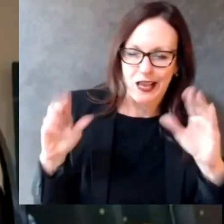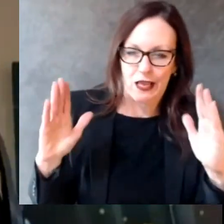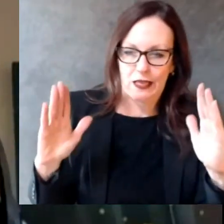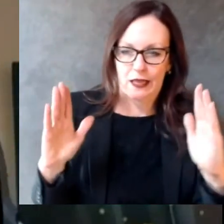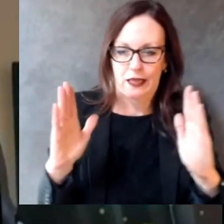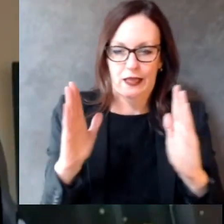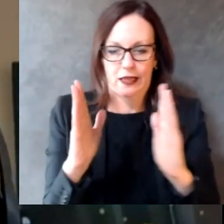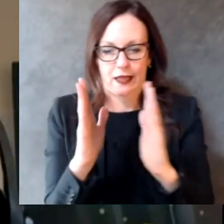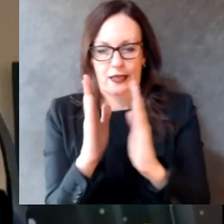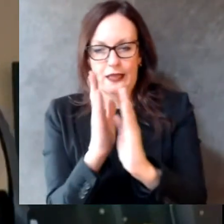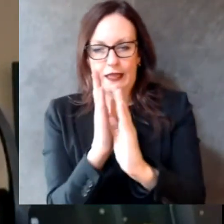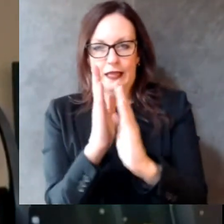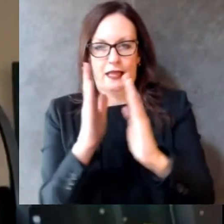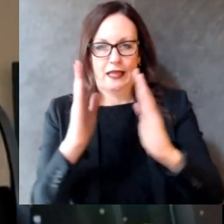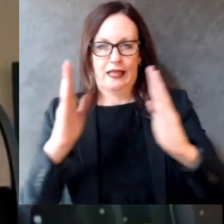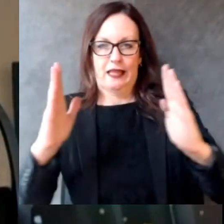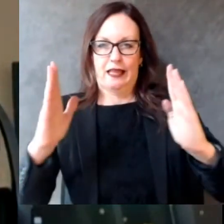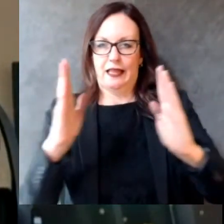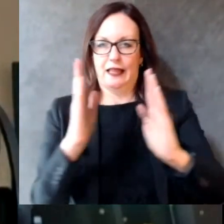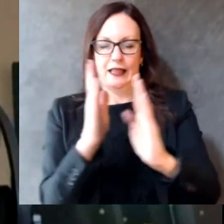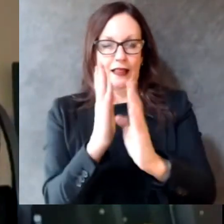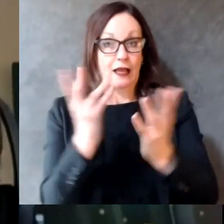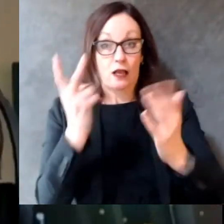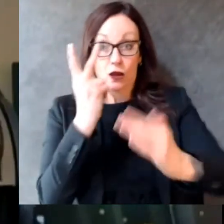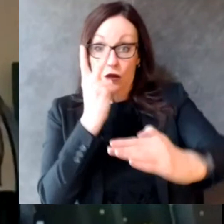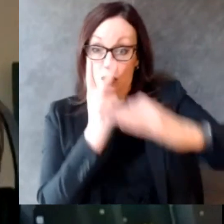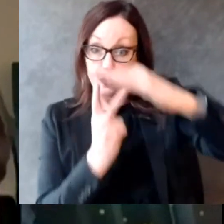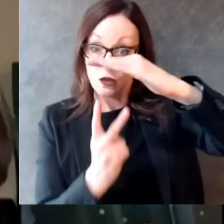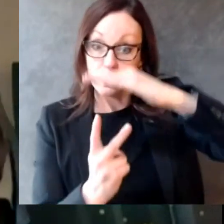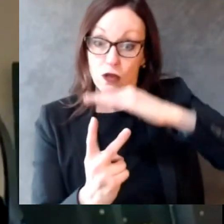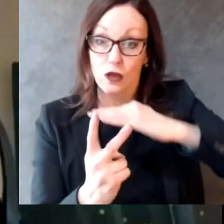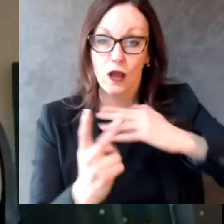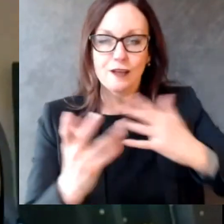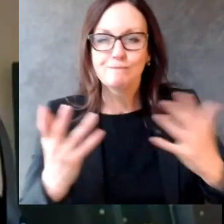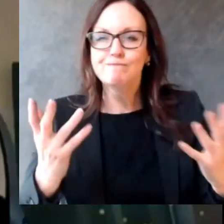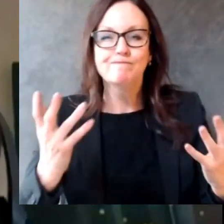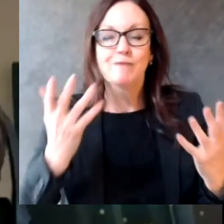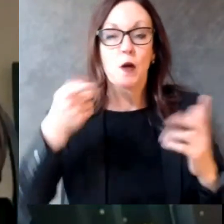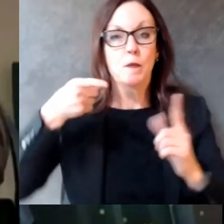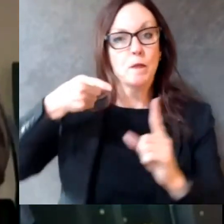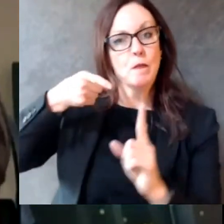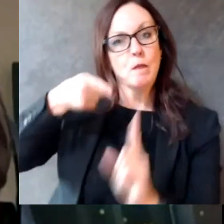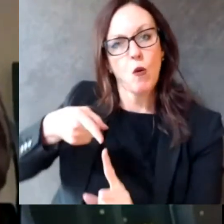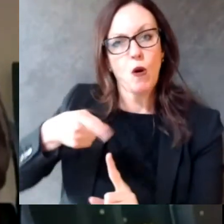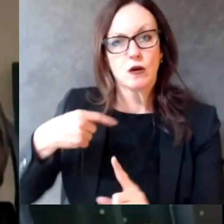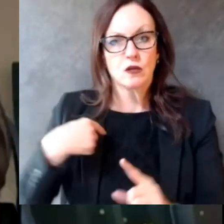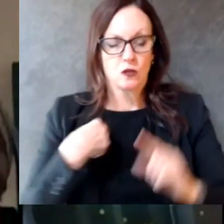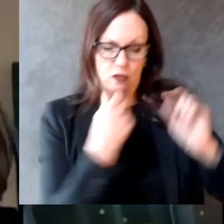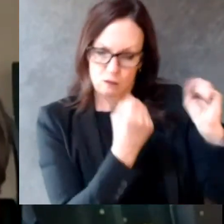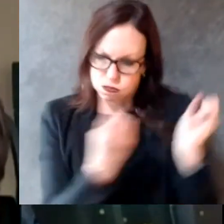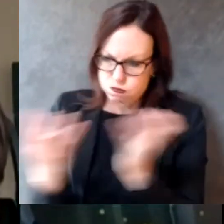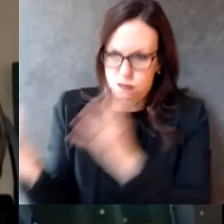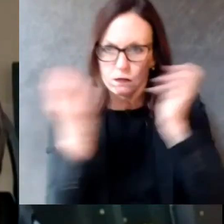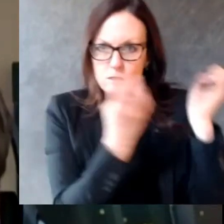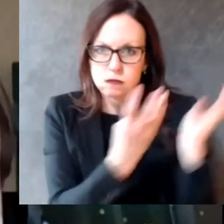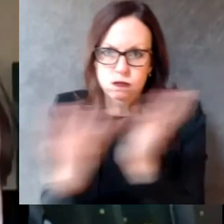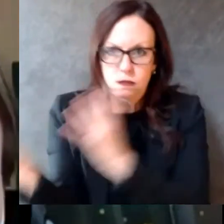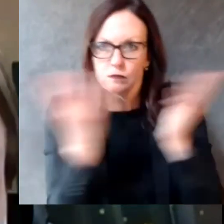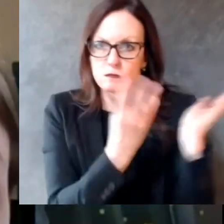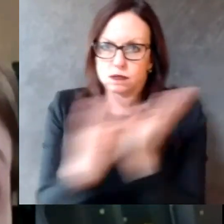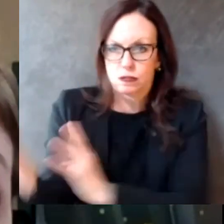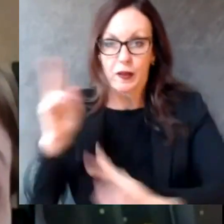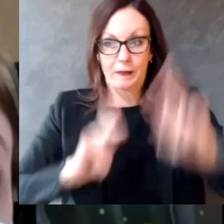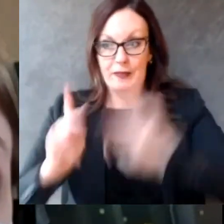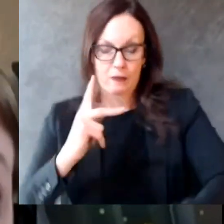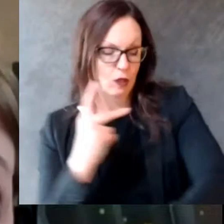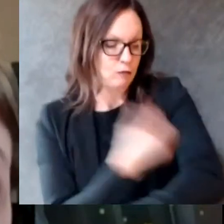the bottom line for Dr. Fauci was we need to be less obsessed about the number of herd immunity and more focused